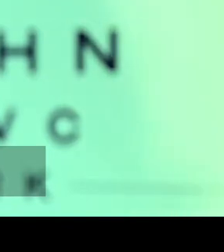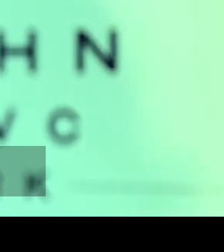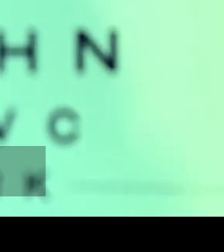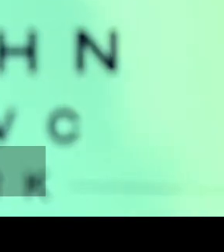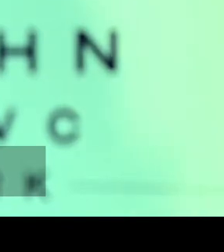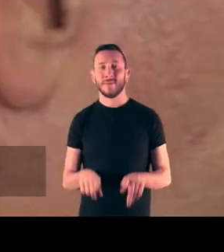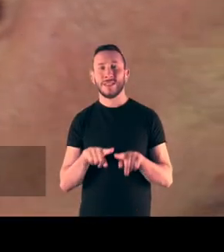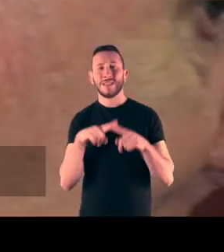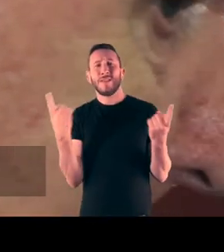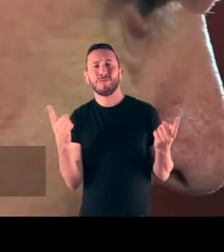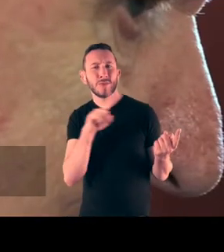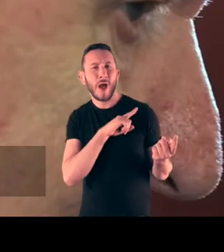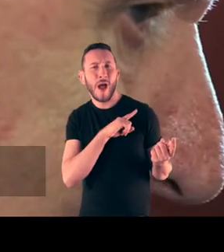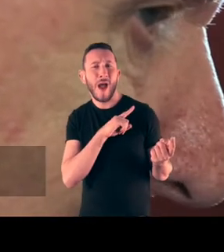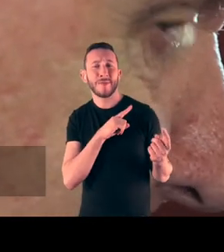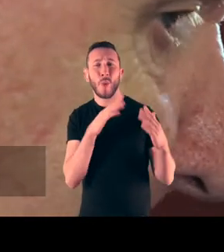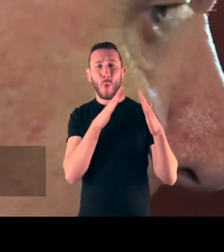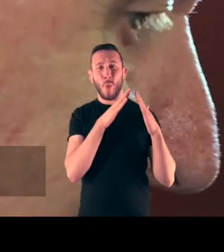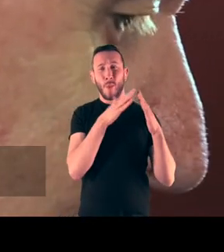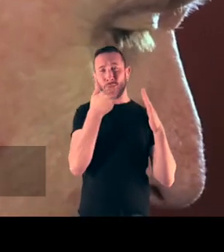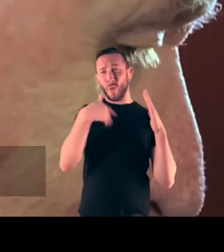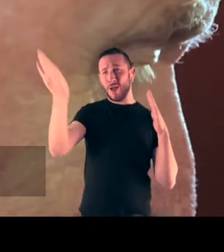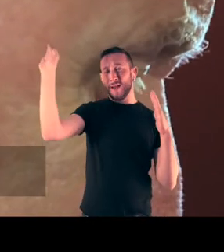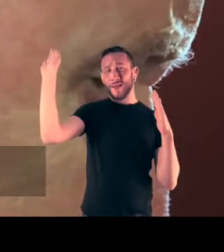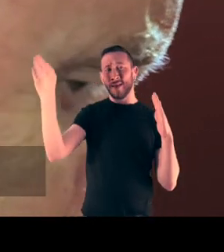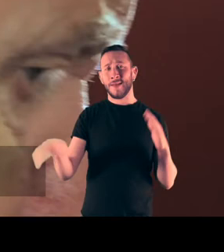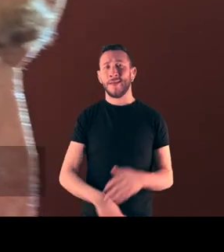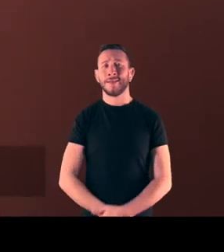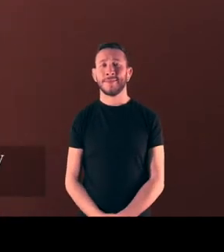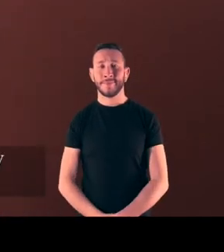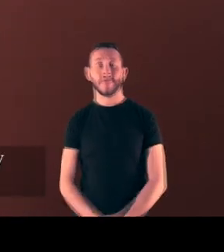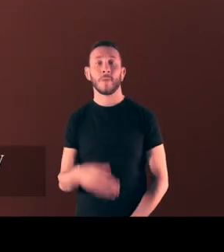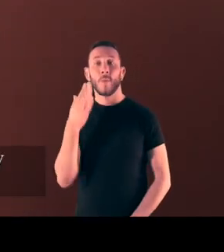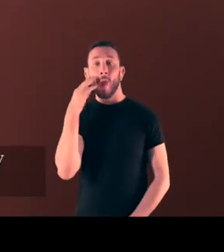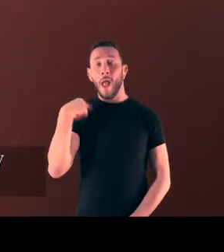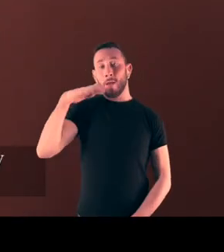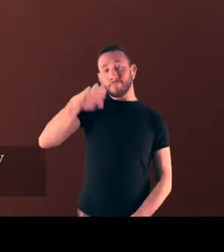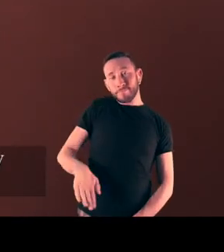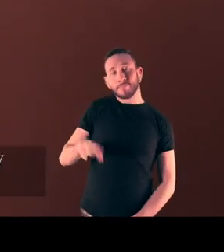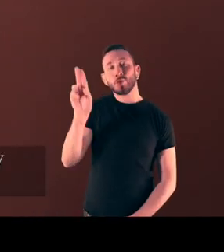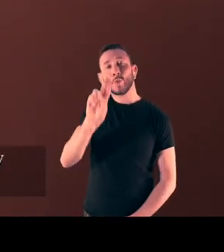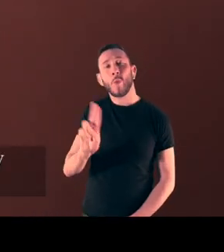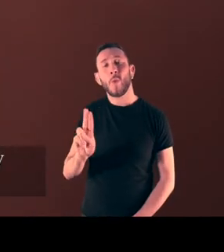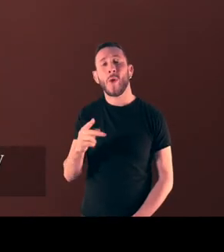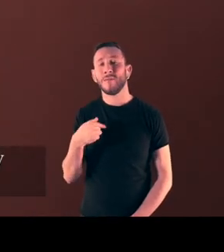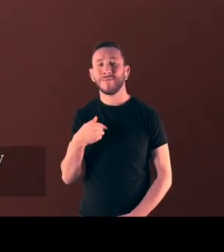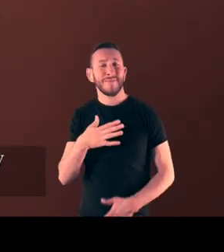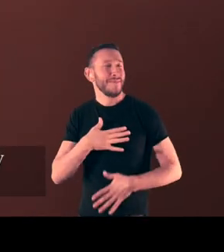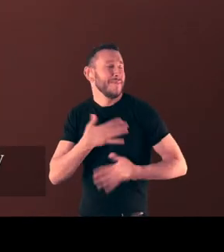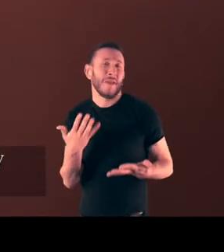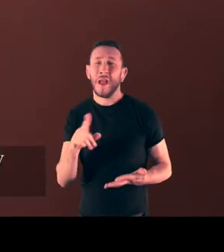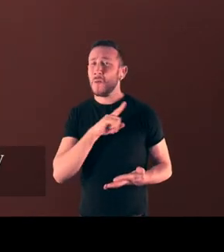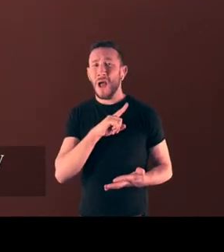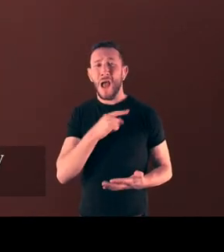very hard. It was different because you were away from home. I mean, when I was at junior school, I had,